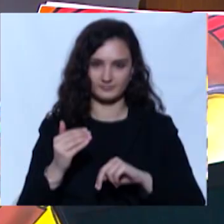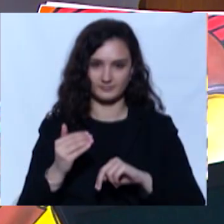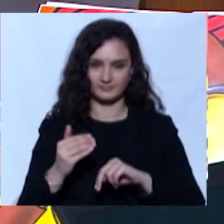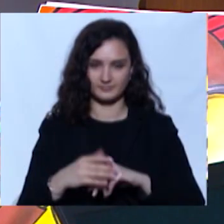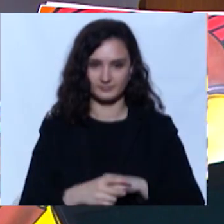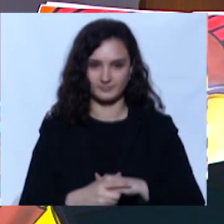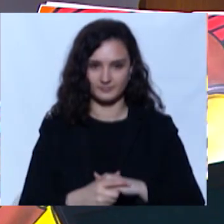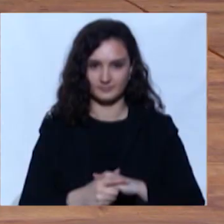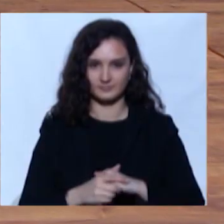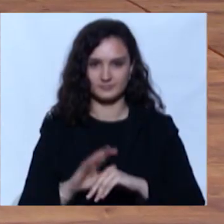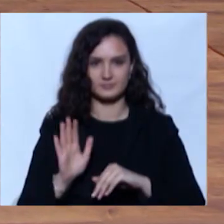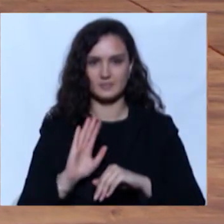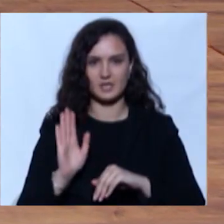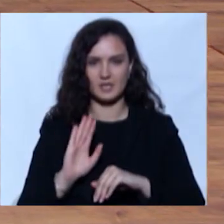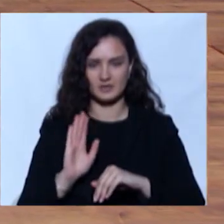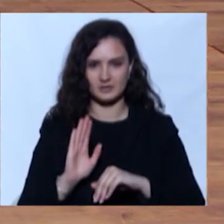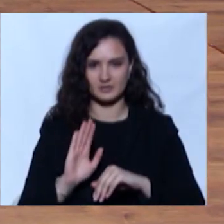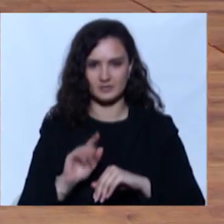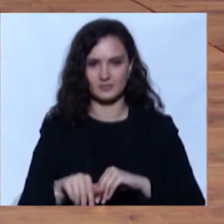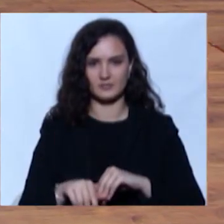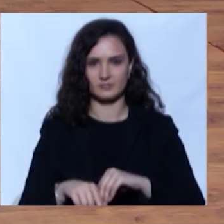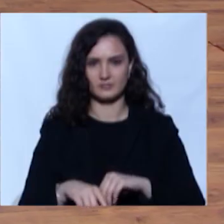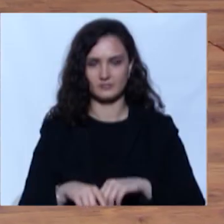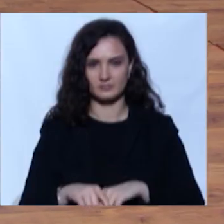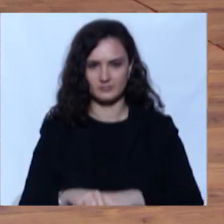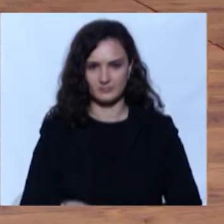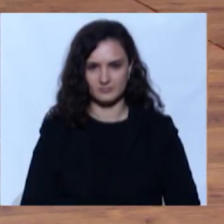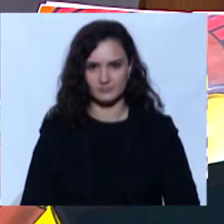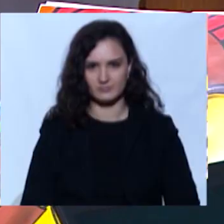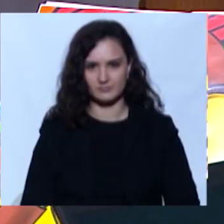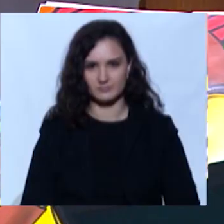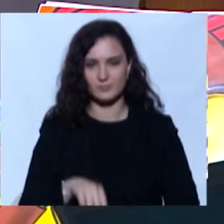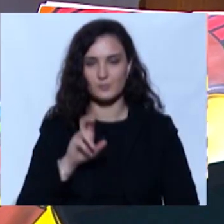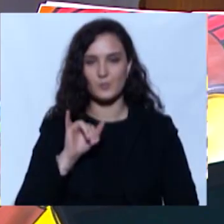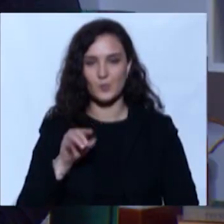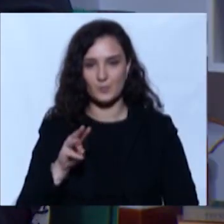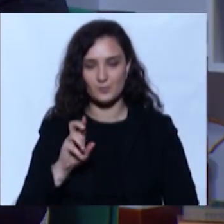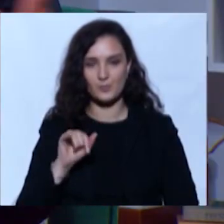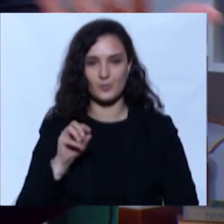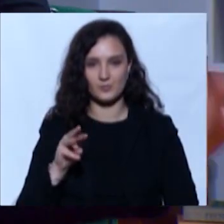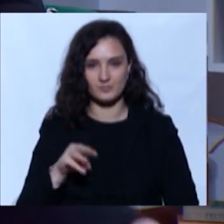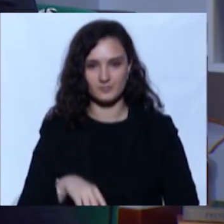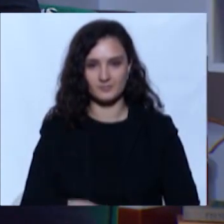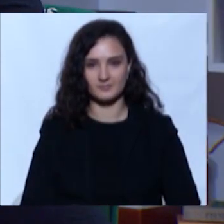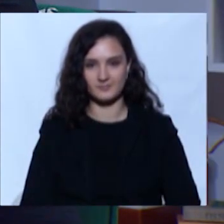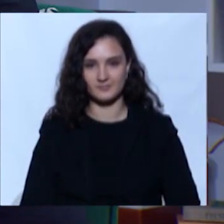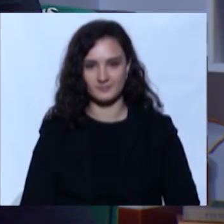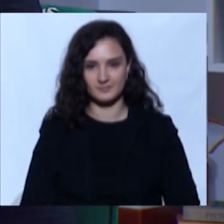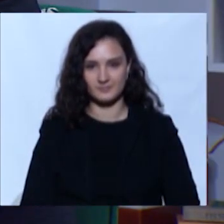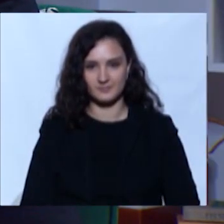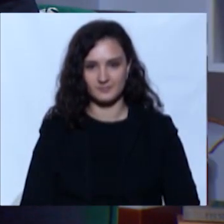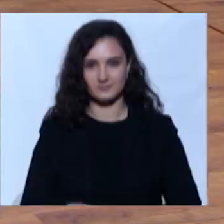Oh no! Chicka chicka! Boom, boom! All the letters